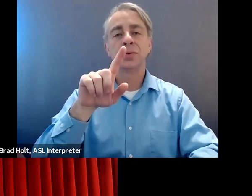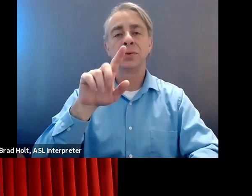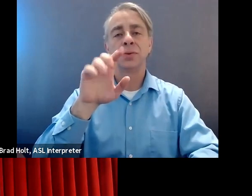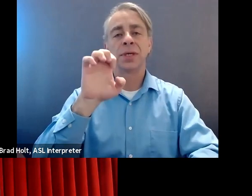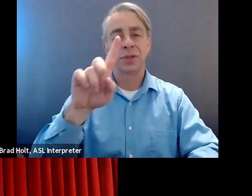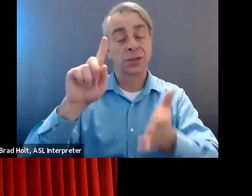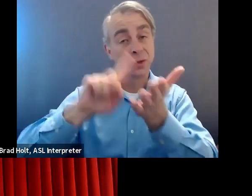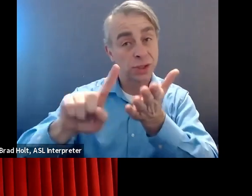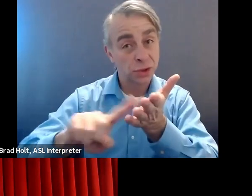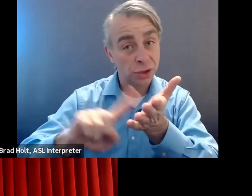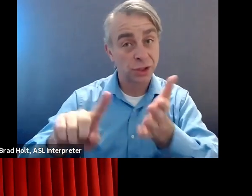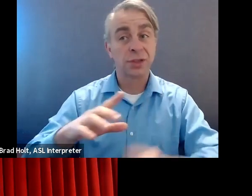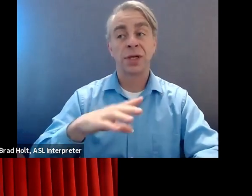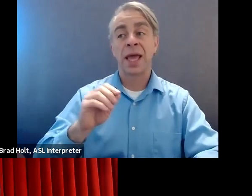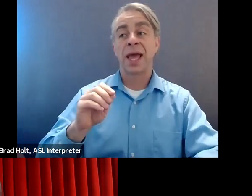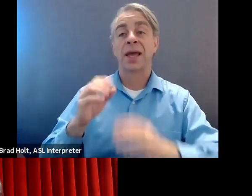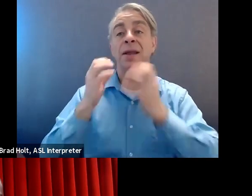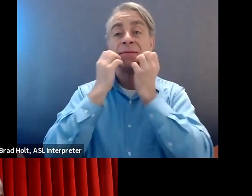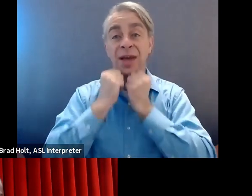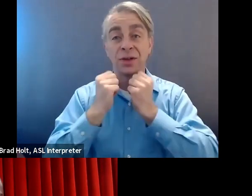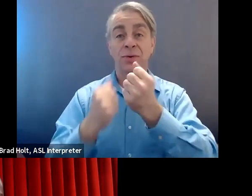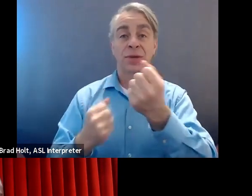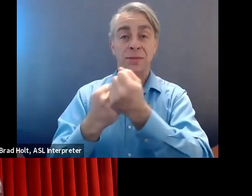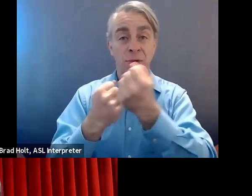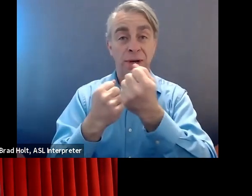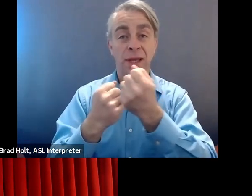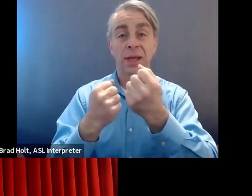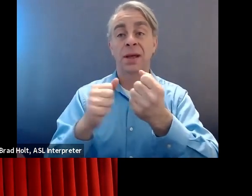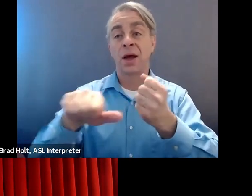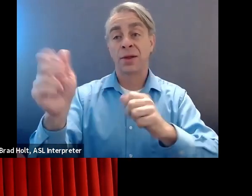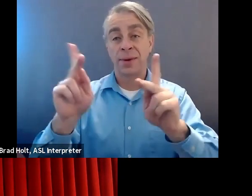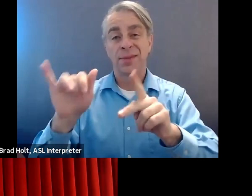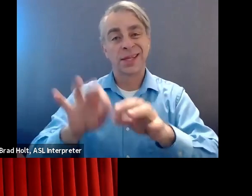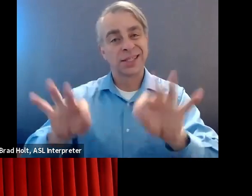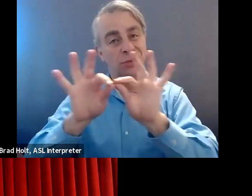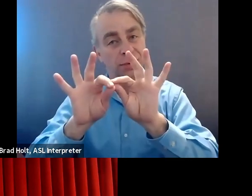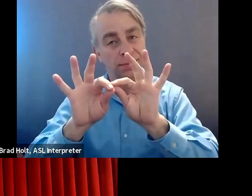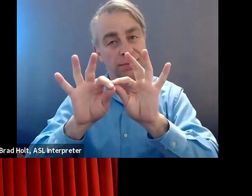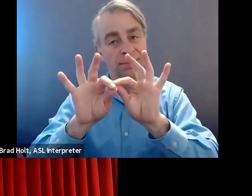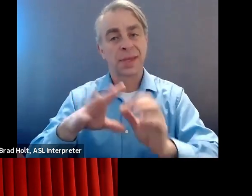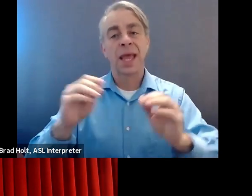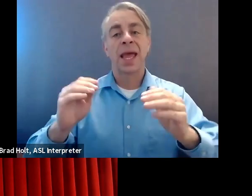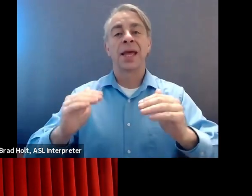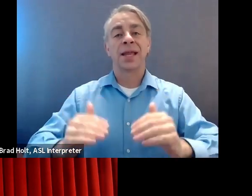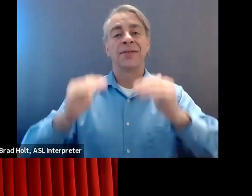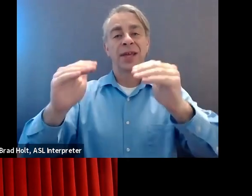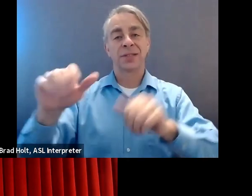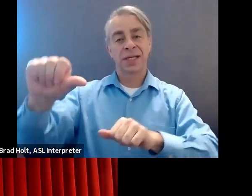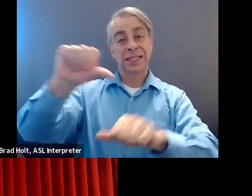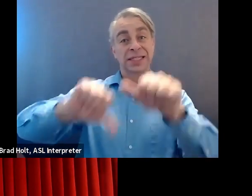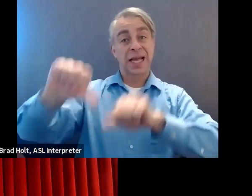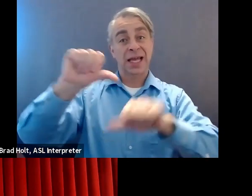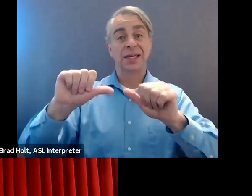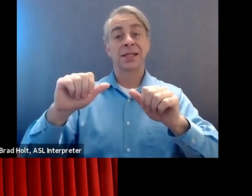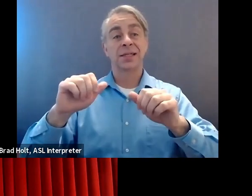the essentiality of valuing and supporting others, and to the advancing of science, human